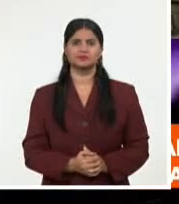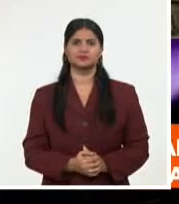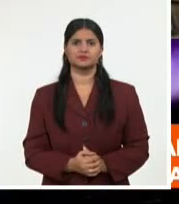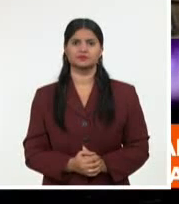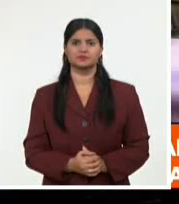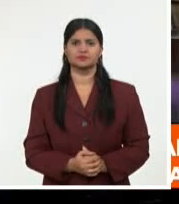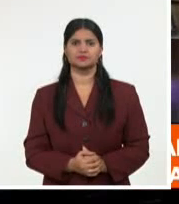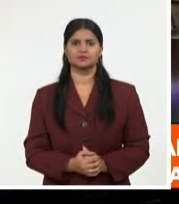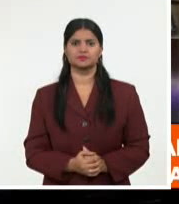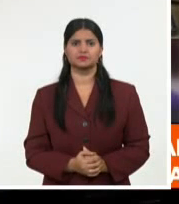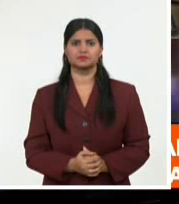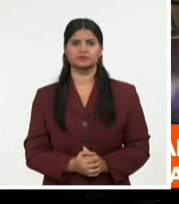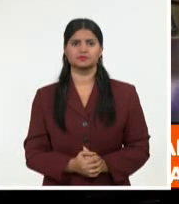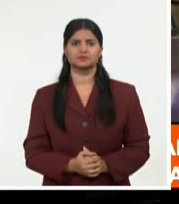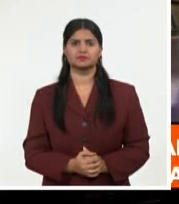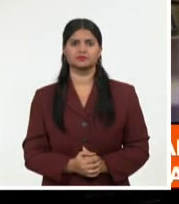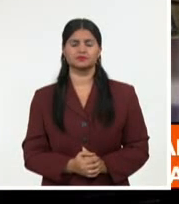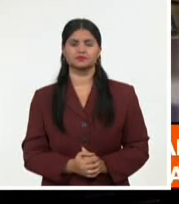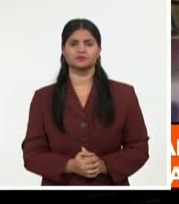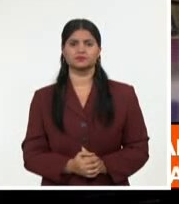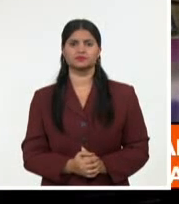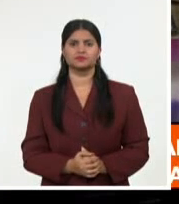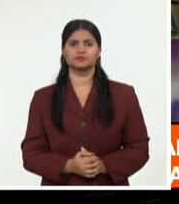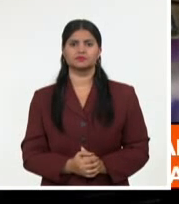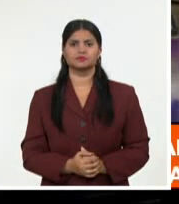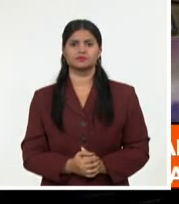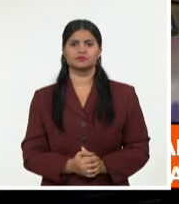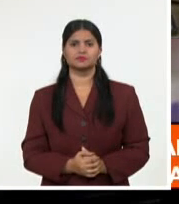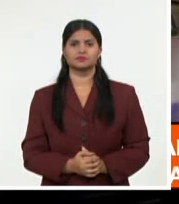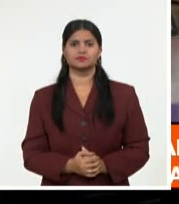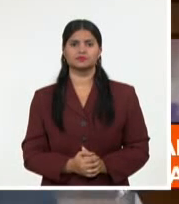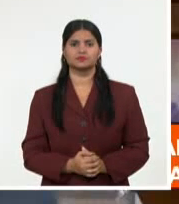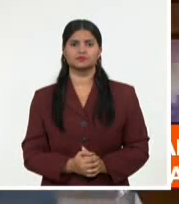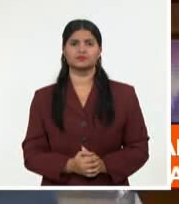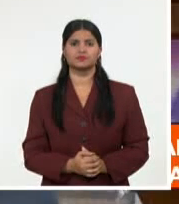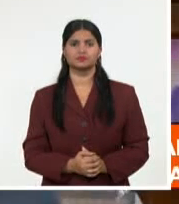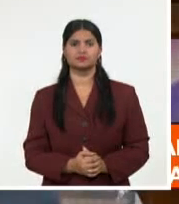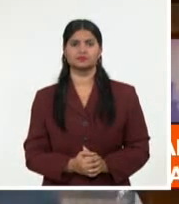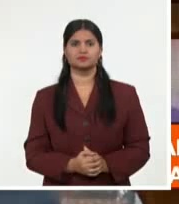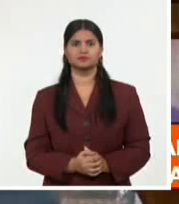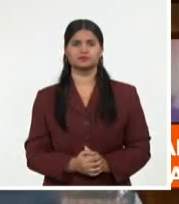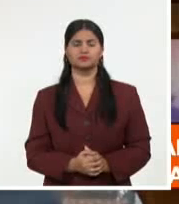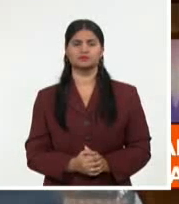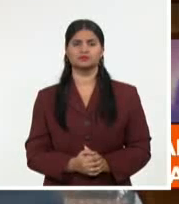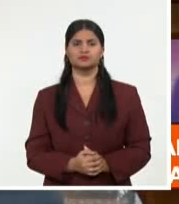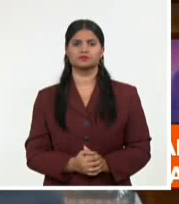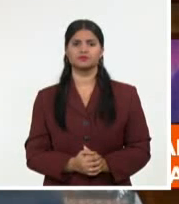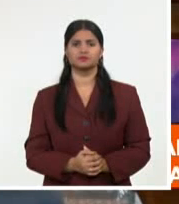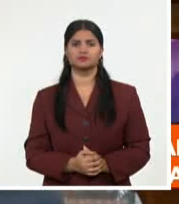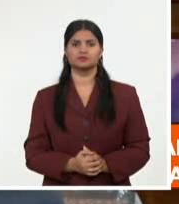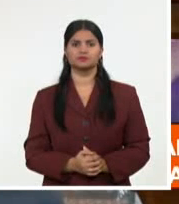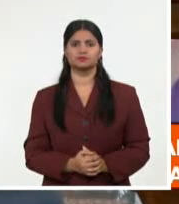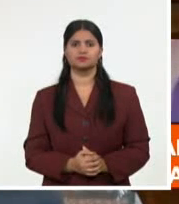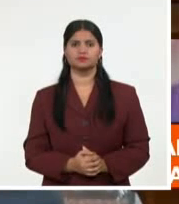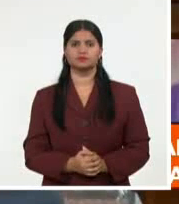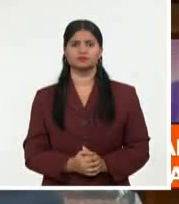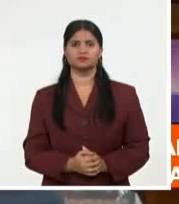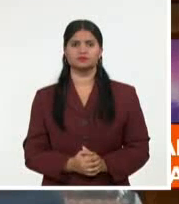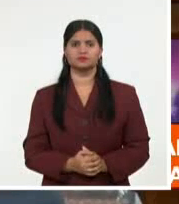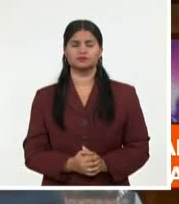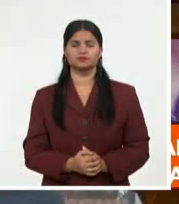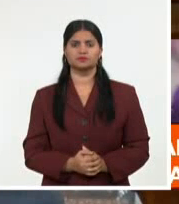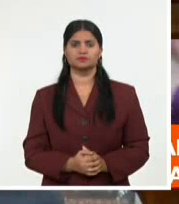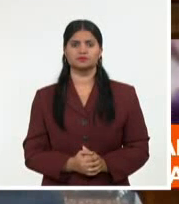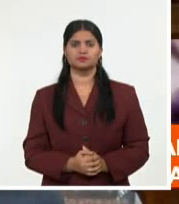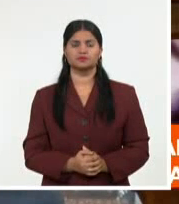of friendship that have given rise to a profound friendship that is based on solidarity and cooperation.